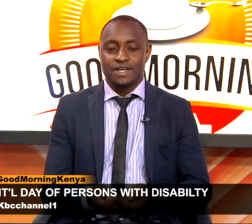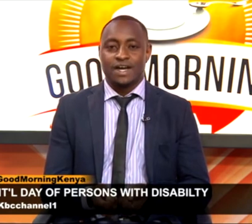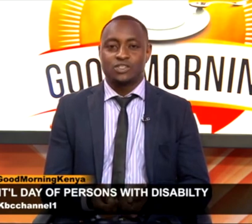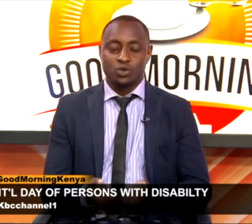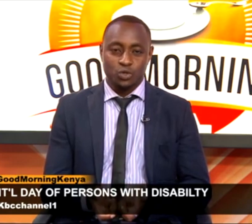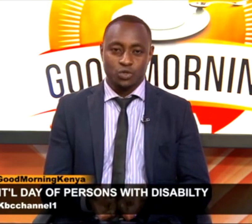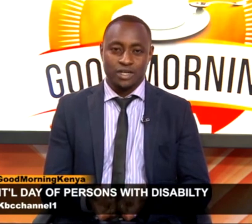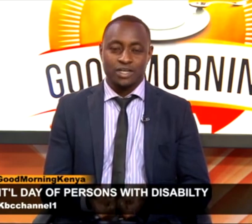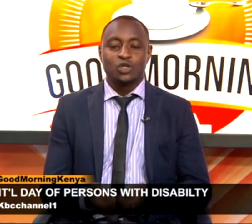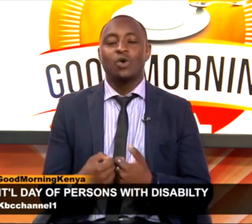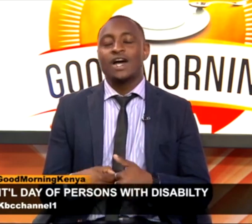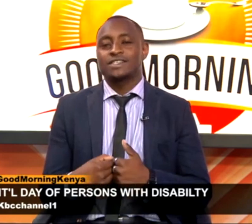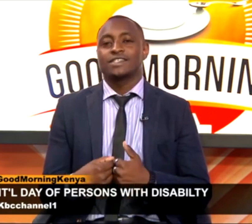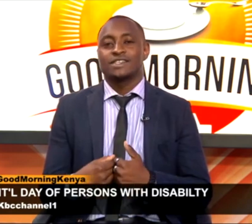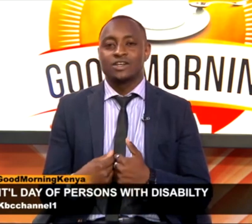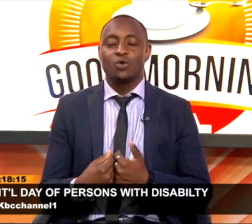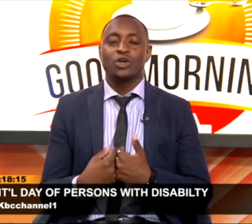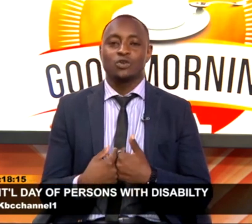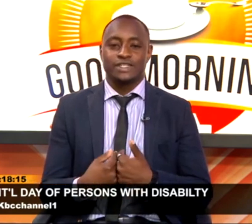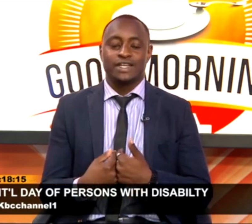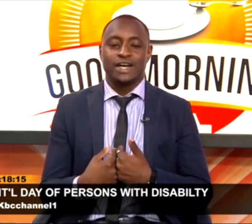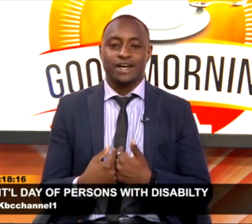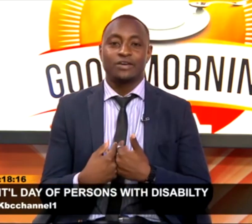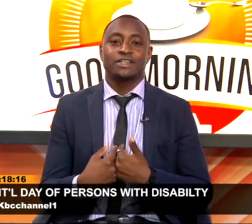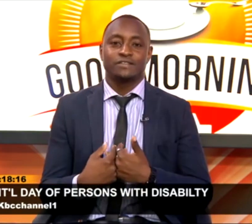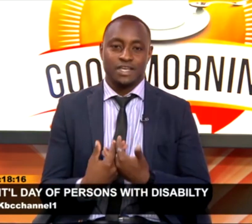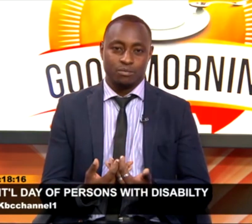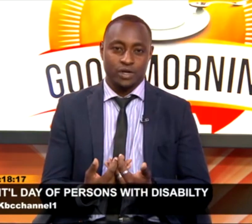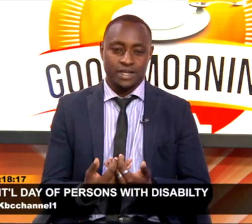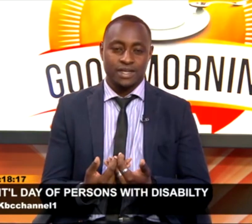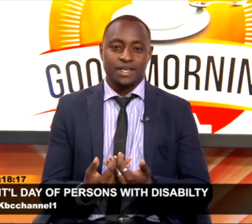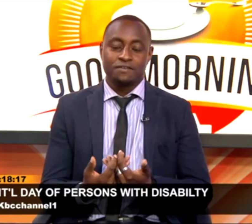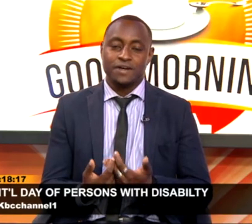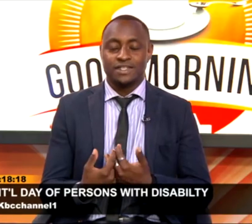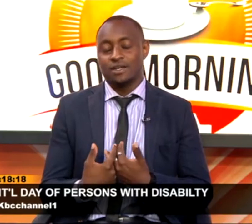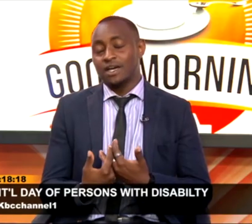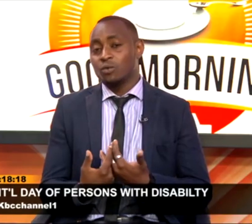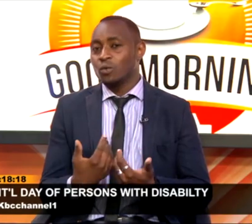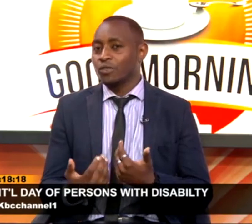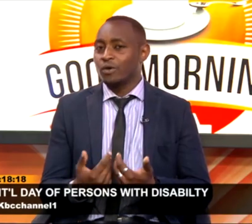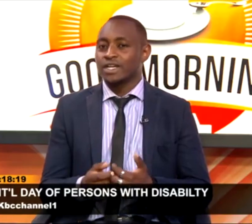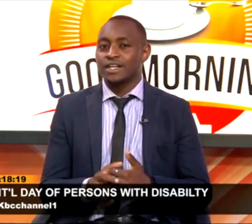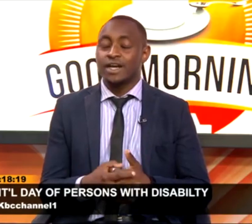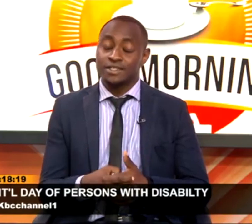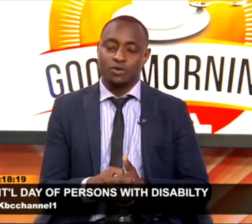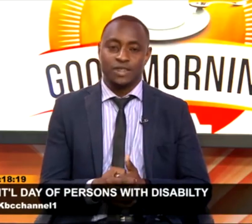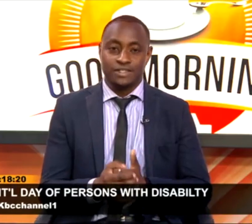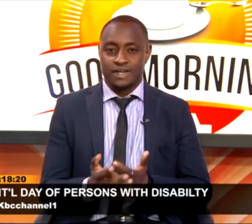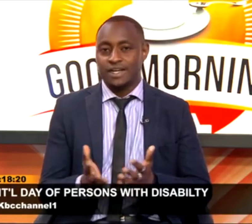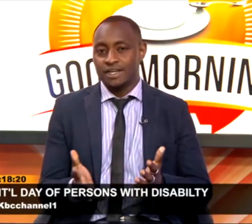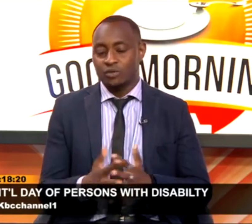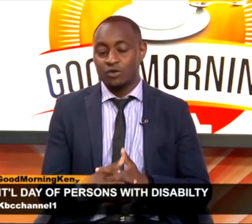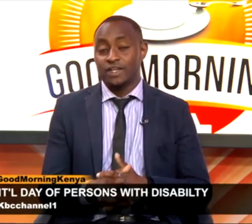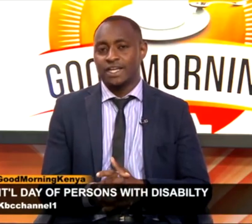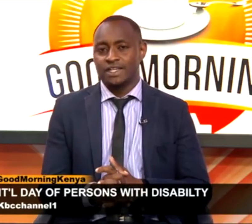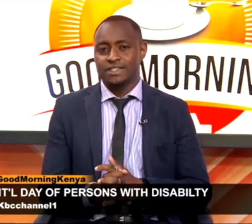reprieve, mm-hmm. a solution to us who we consider ourselves abled. In fact, there was an article that